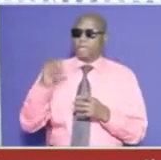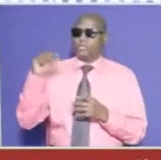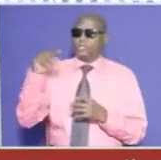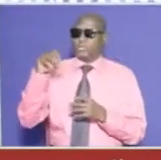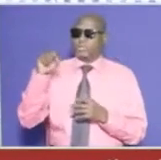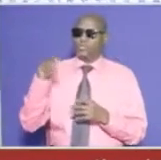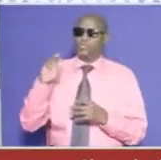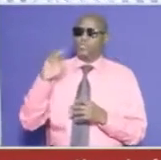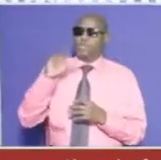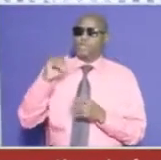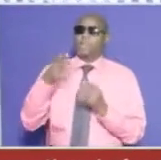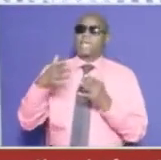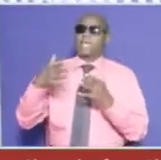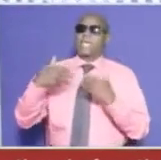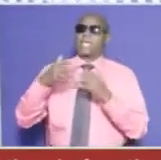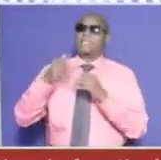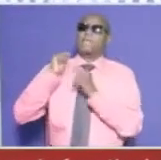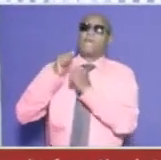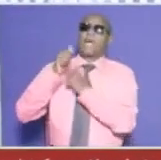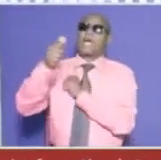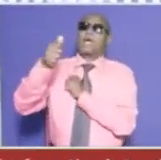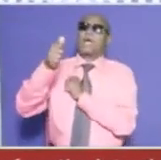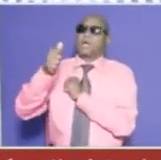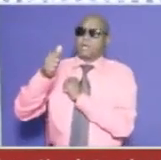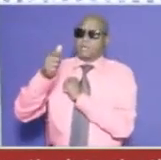gate to the far end.